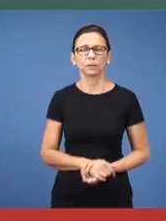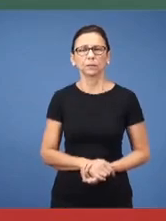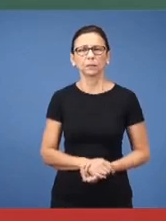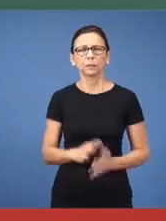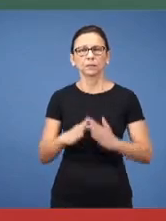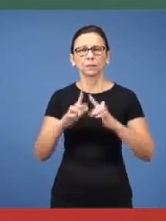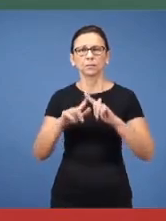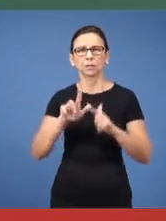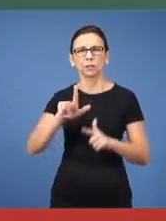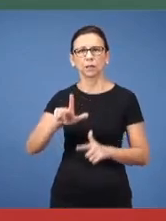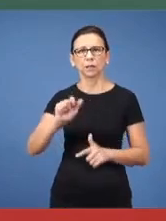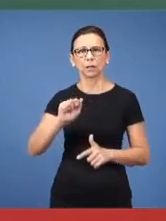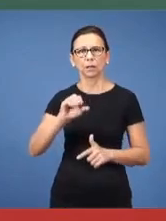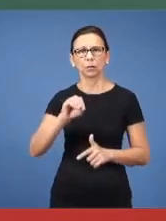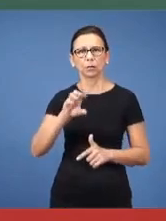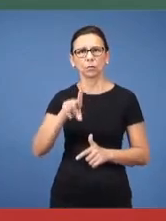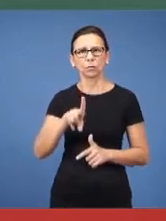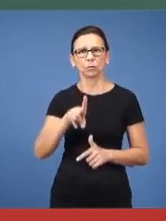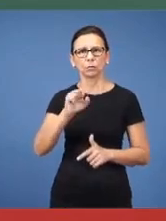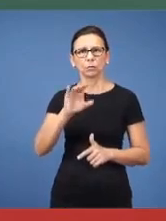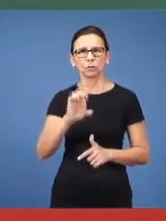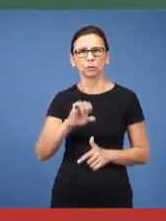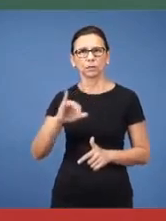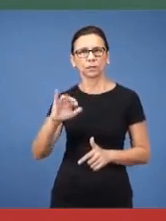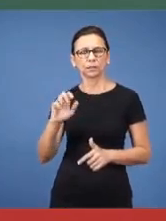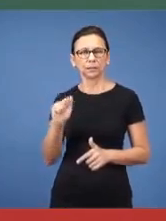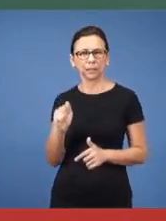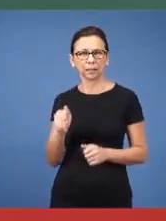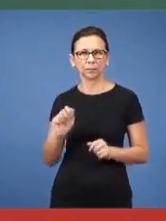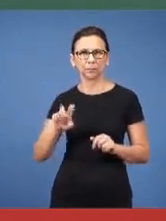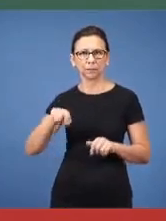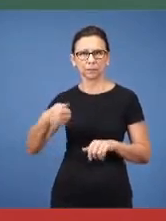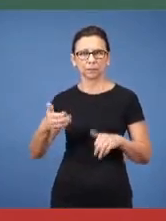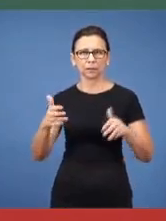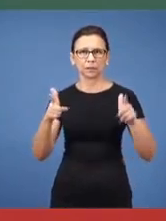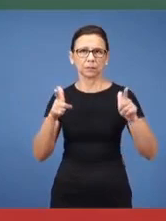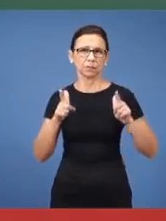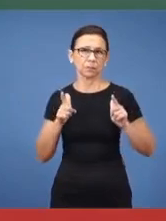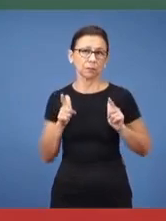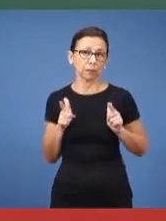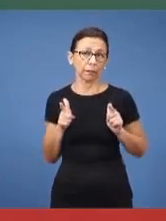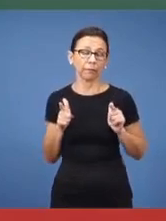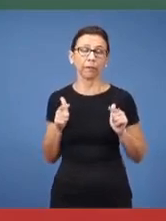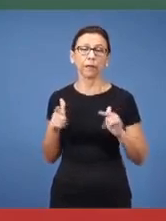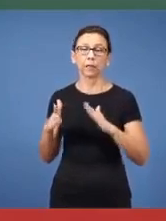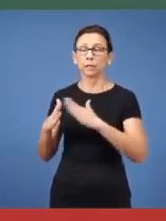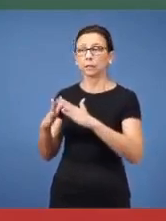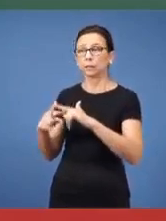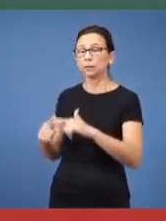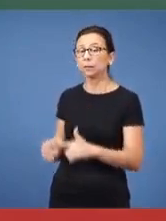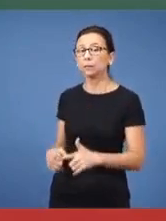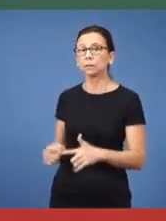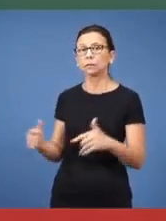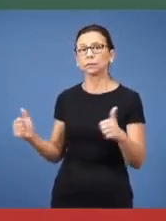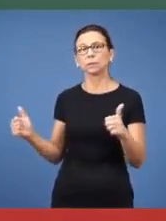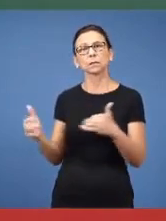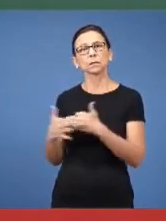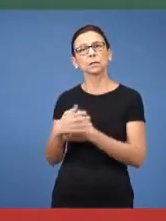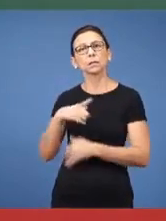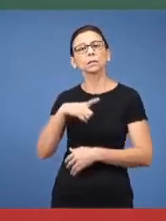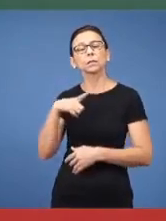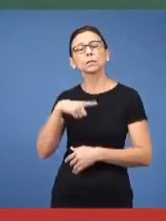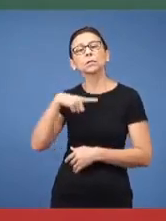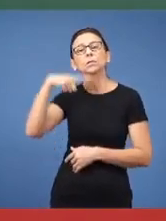example, Laodicea, the church, is a church, the city that